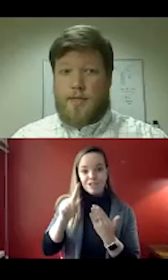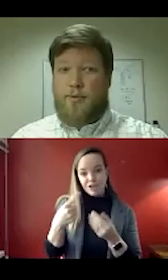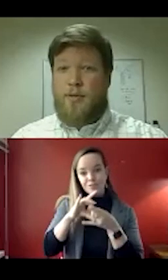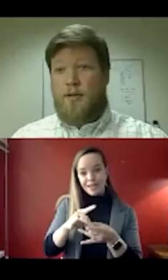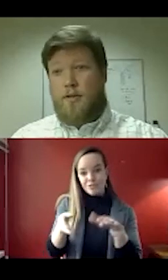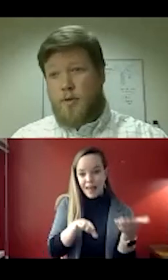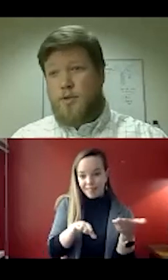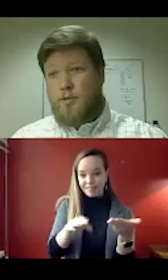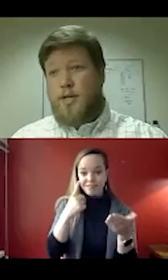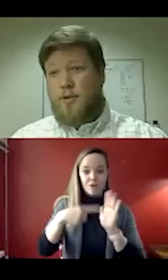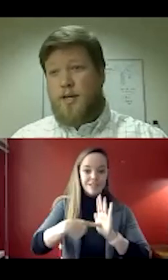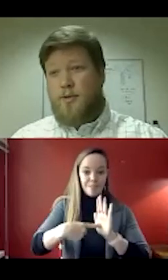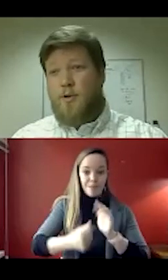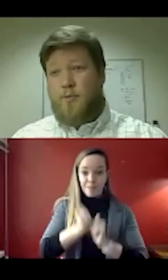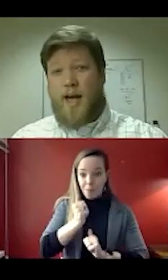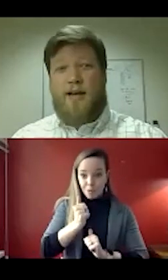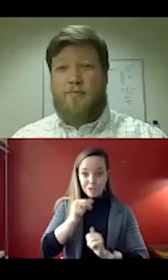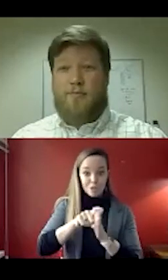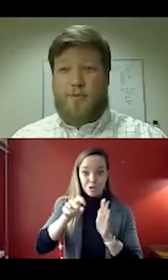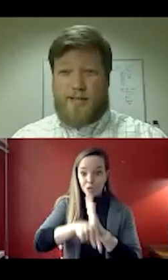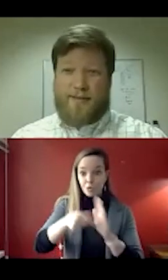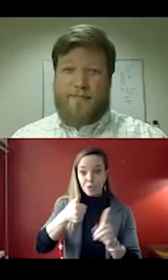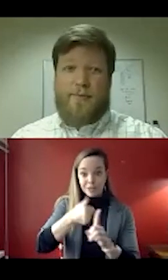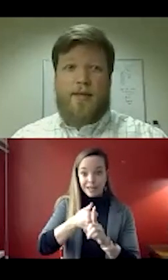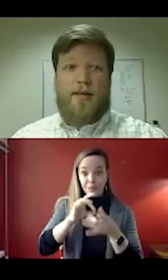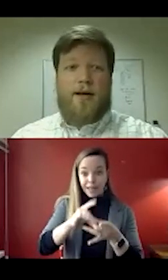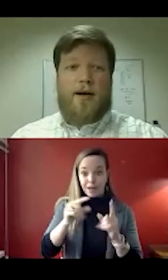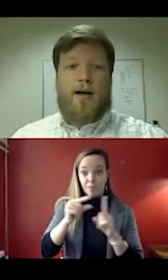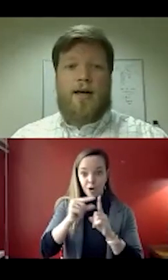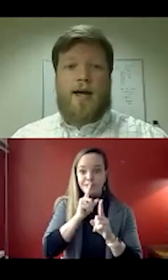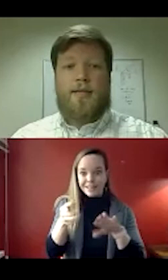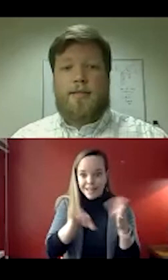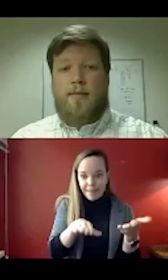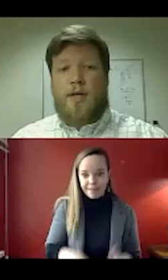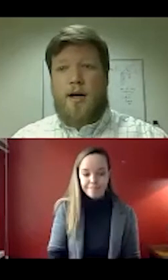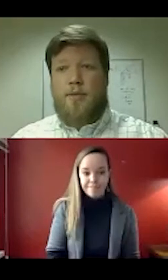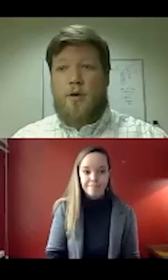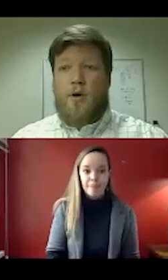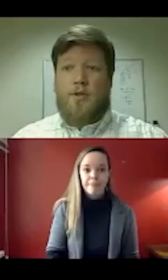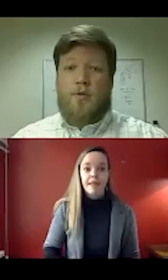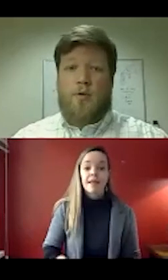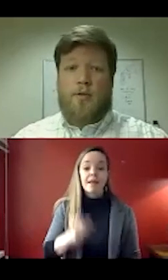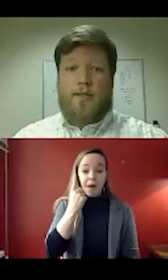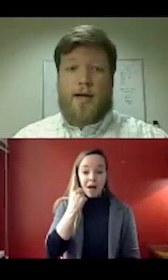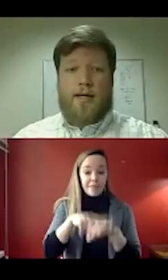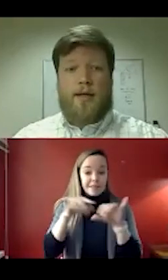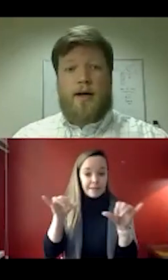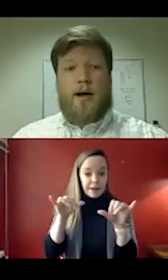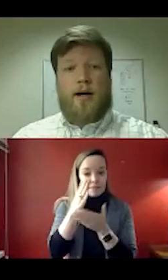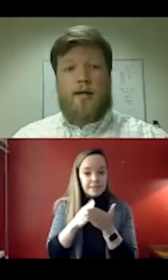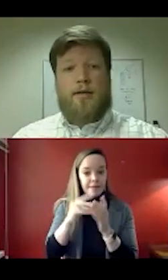For example, the most suicide-related word that we had was death. At the same time, there are also words